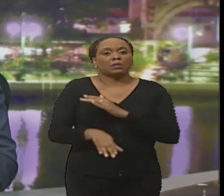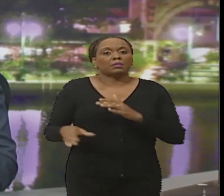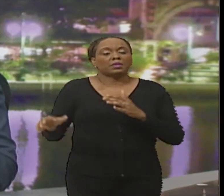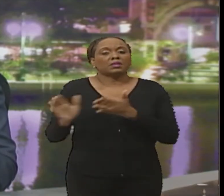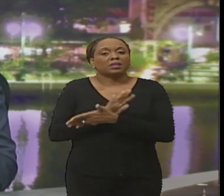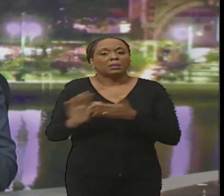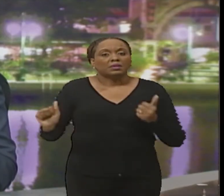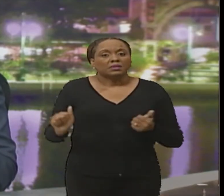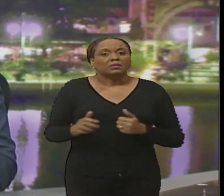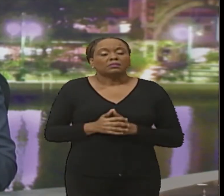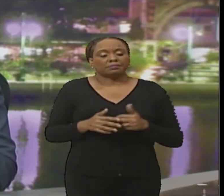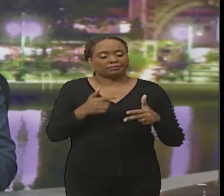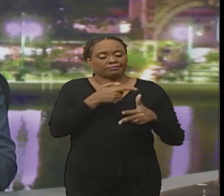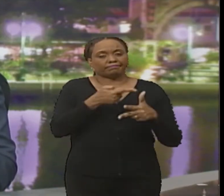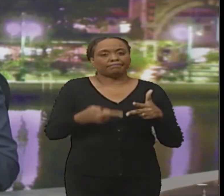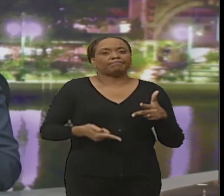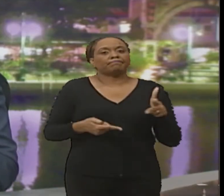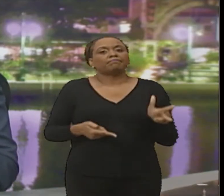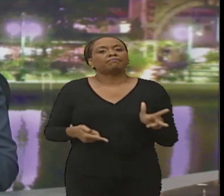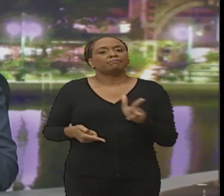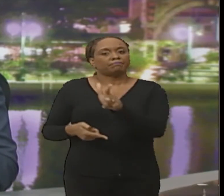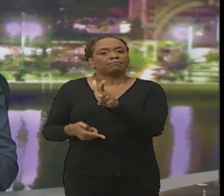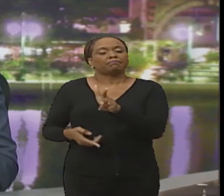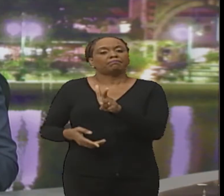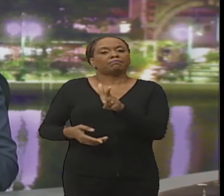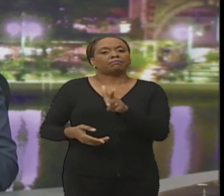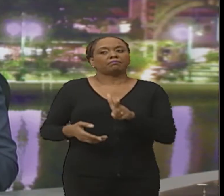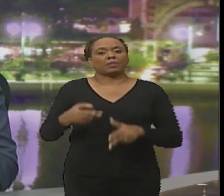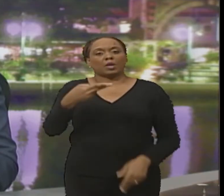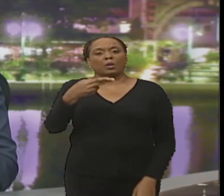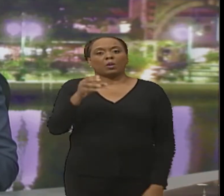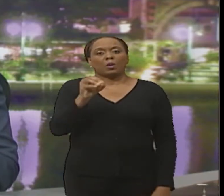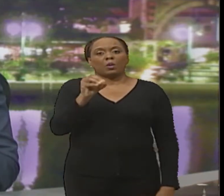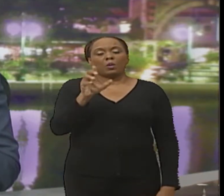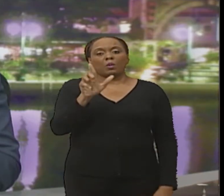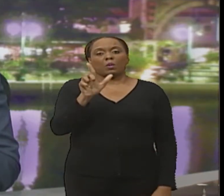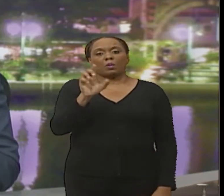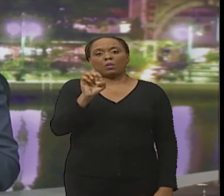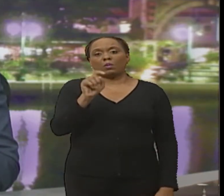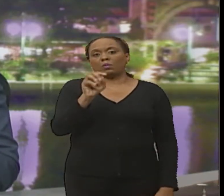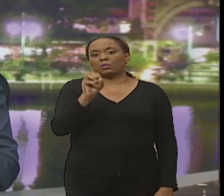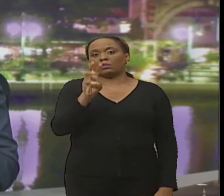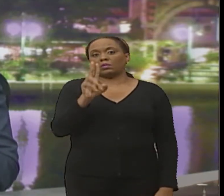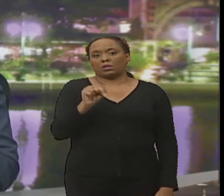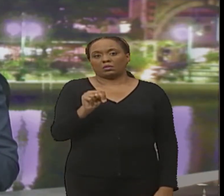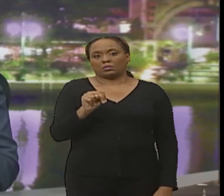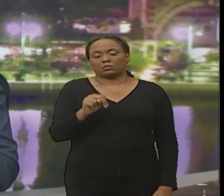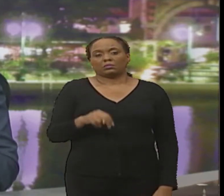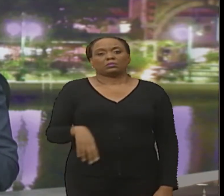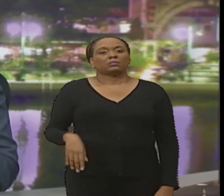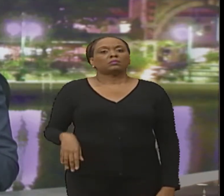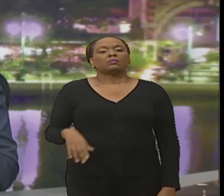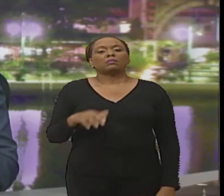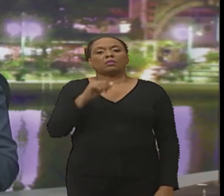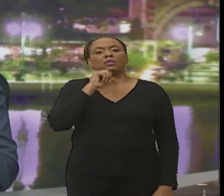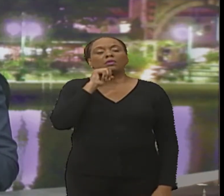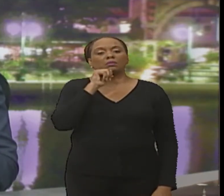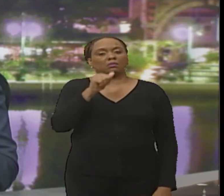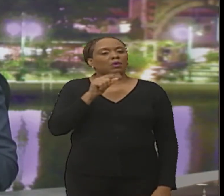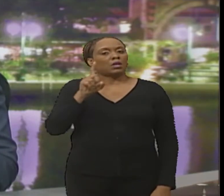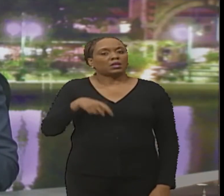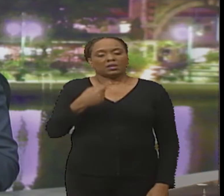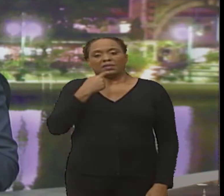3 appeared before Magistrate Wanda Blair in the Holetown Magistrates Court earlier today. They were not required to plead to any of the